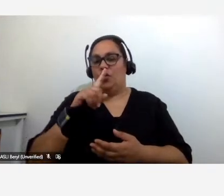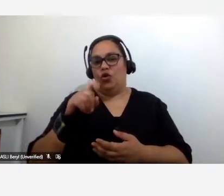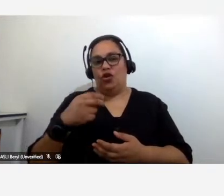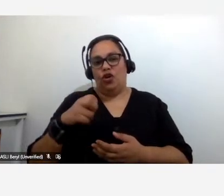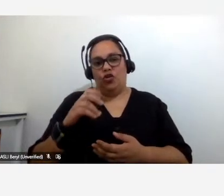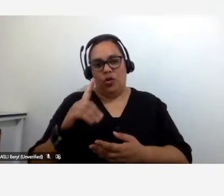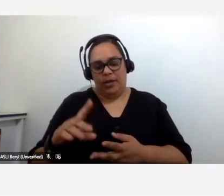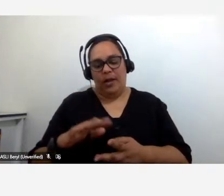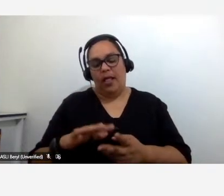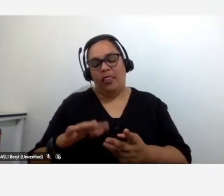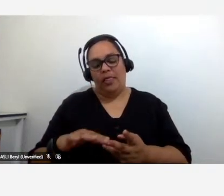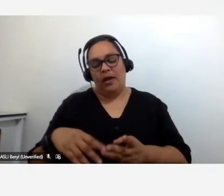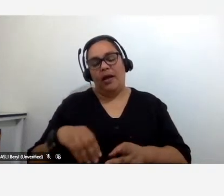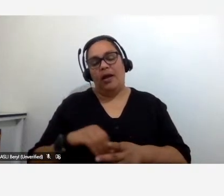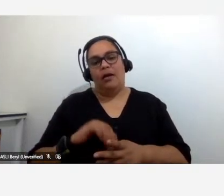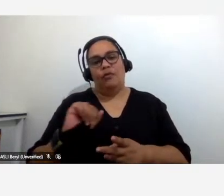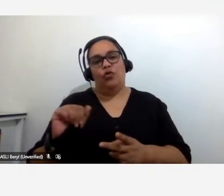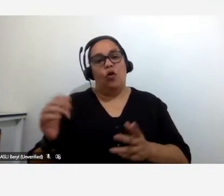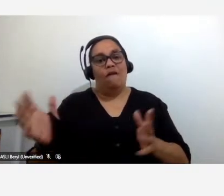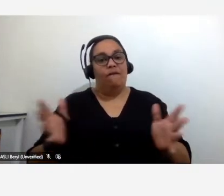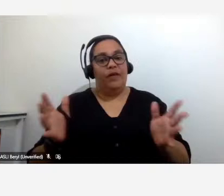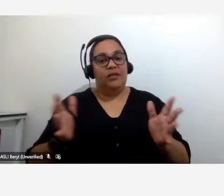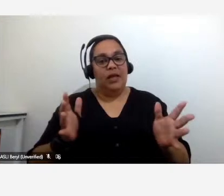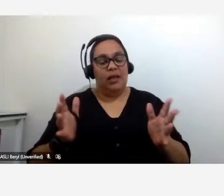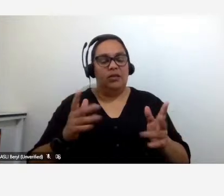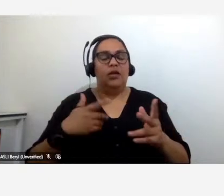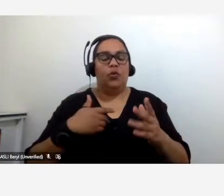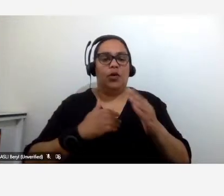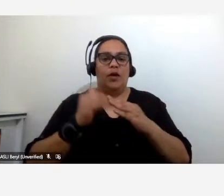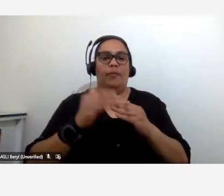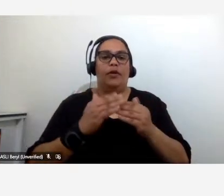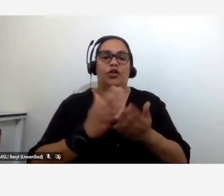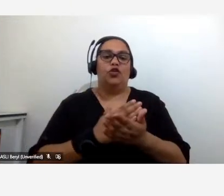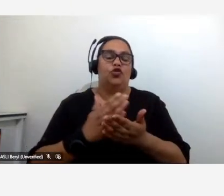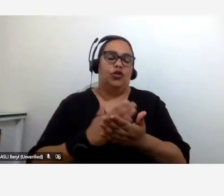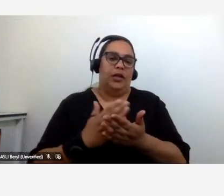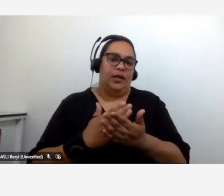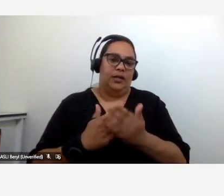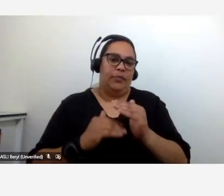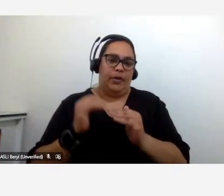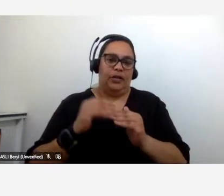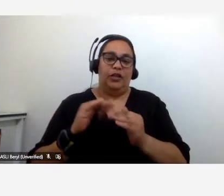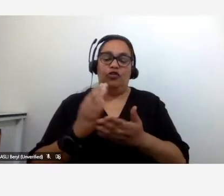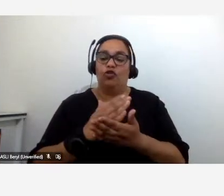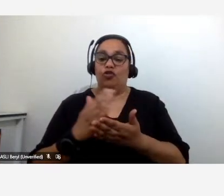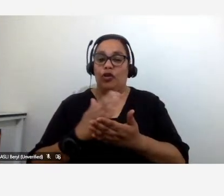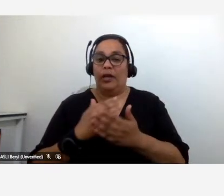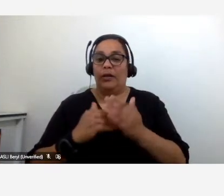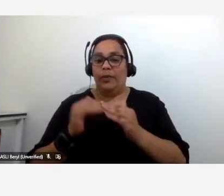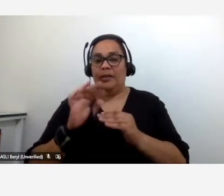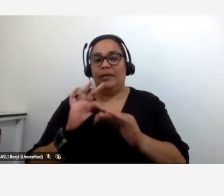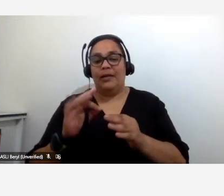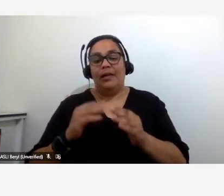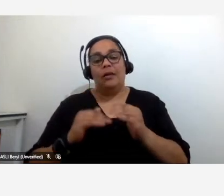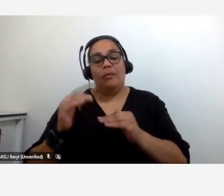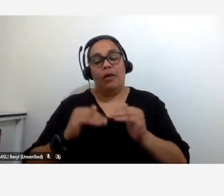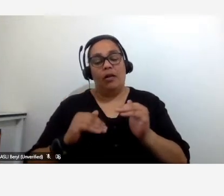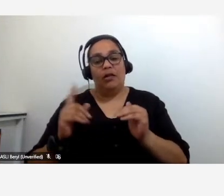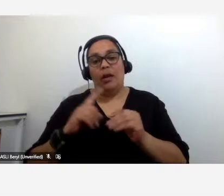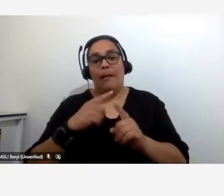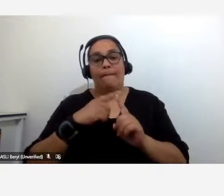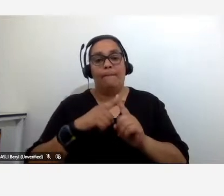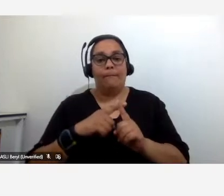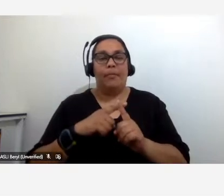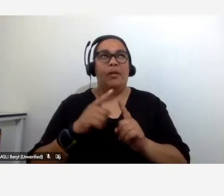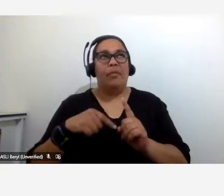HOD. And then in terms of facilities, we've built the shared facilities. So shared facilities is a facility clustered